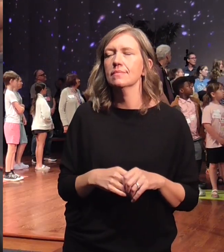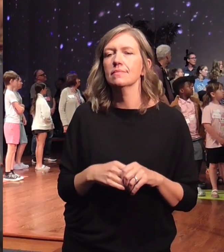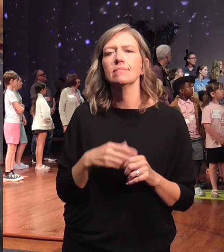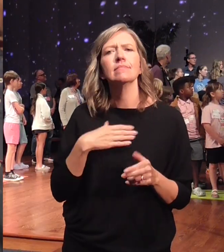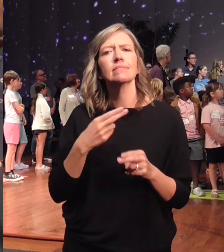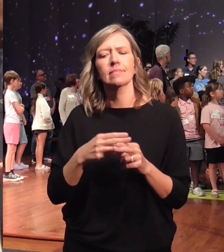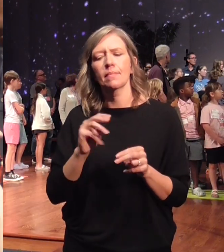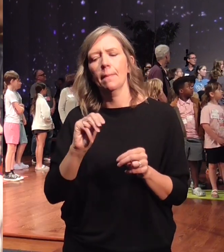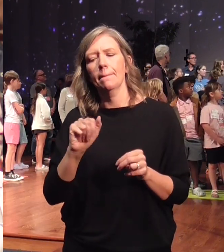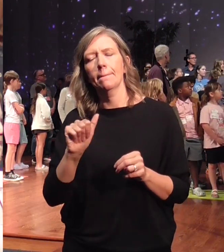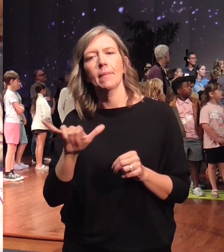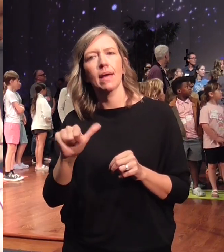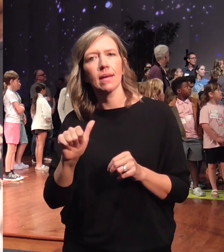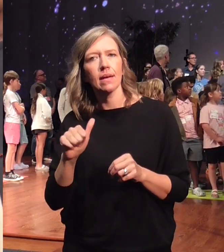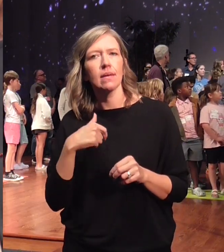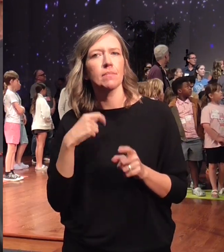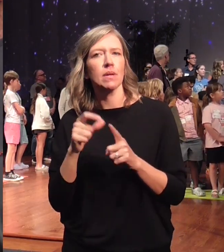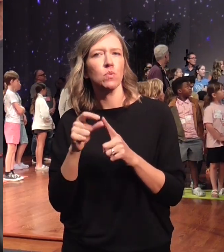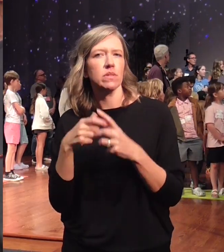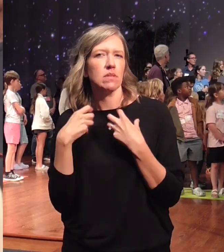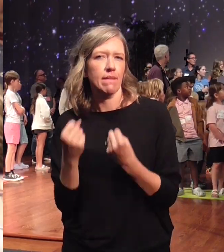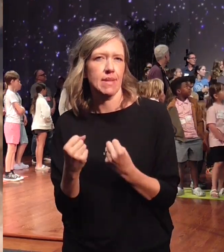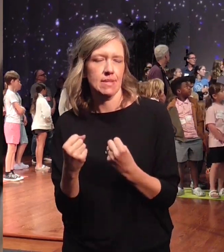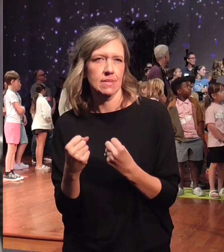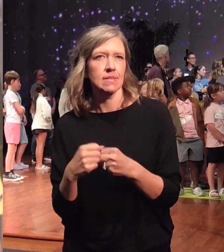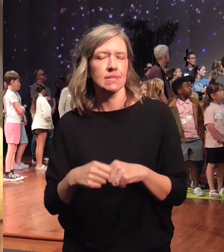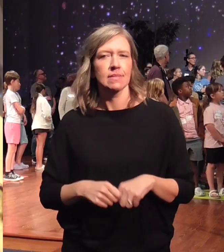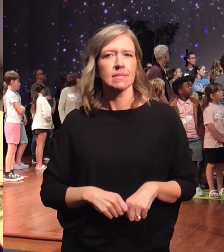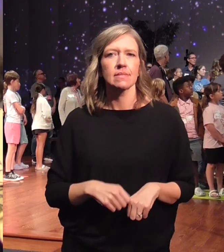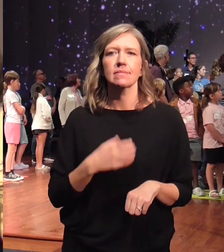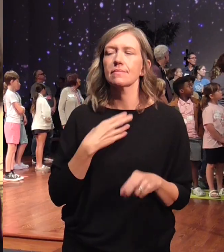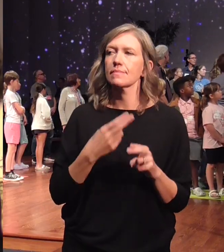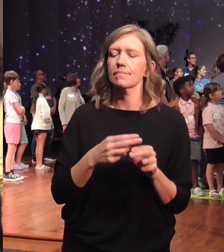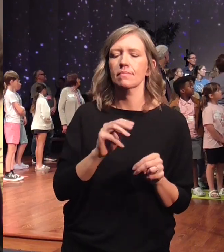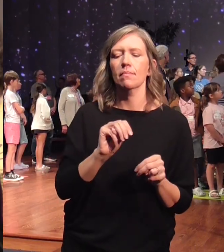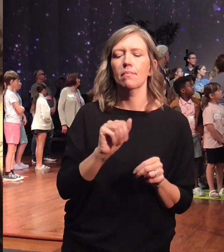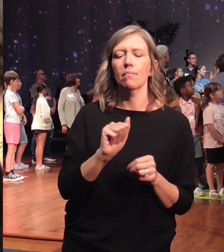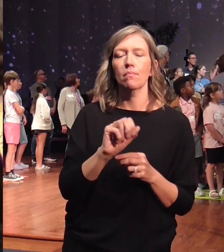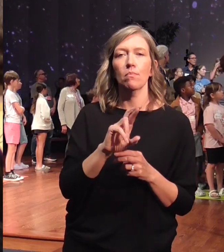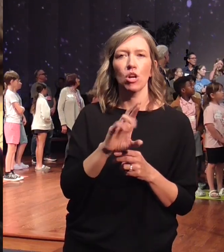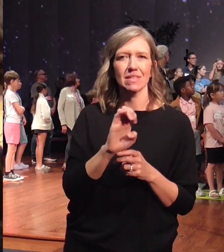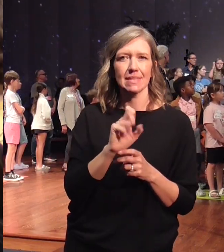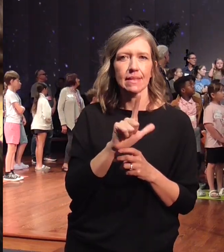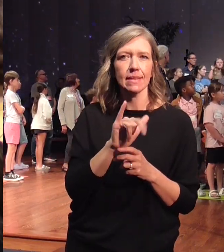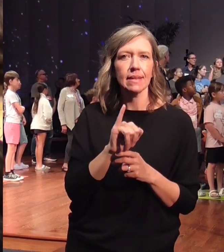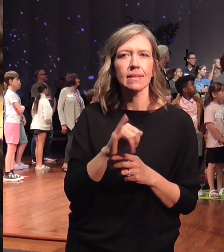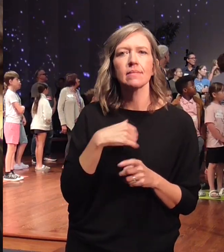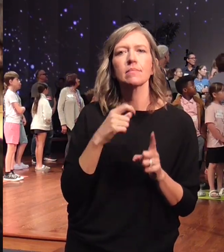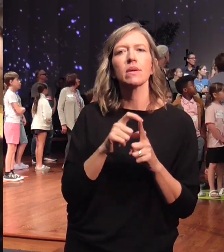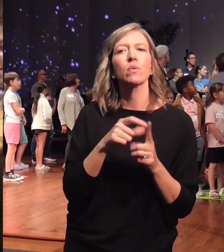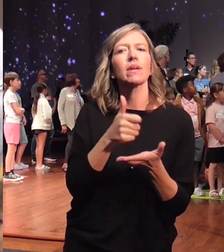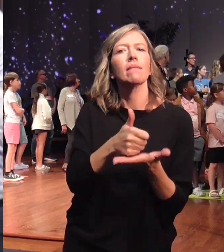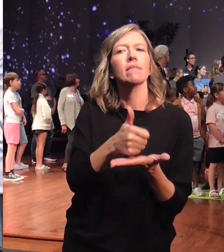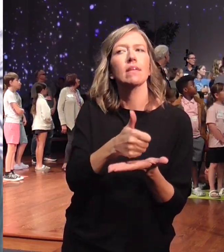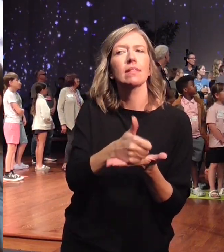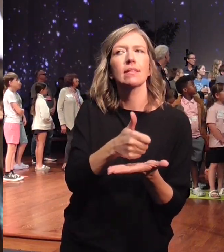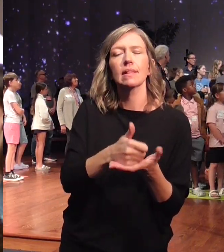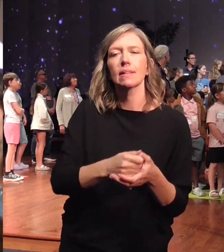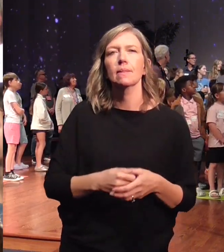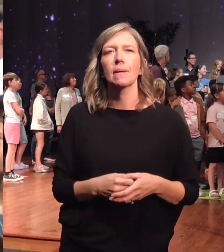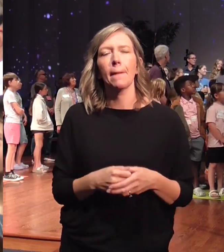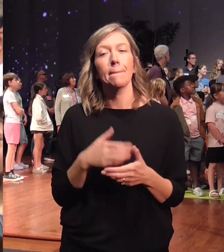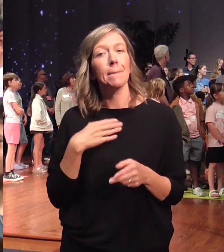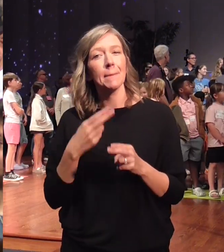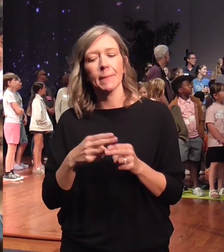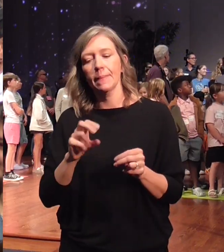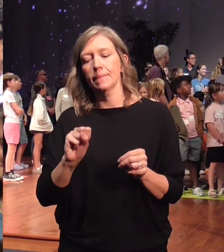My name is Maya, and my power word is confidence. My name's Marcelly, and my power word is helpful. My